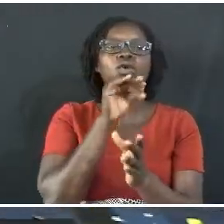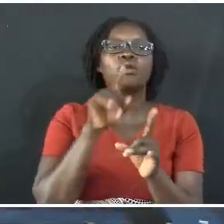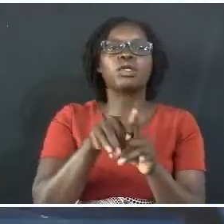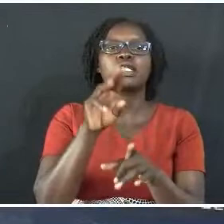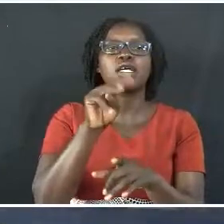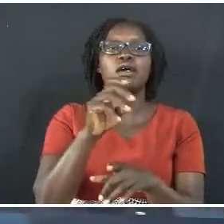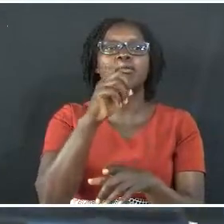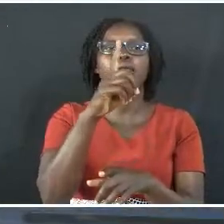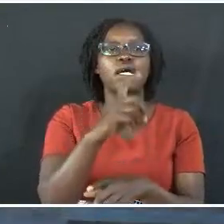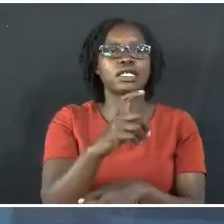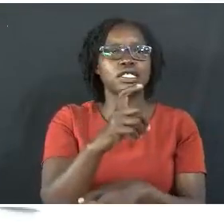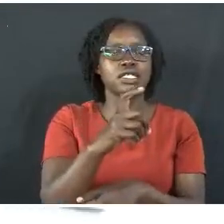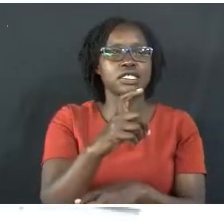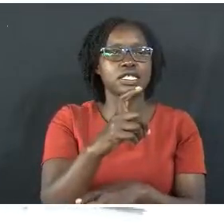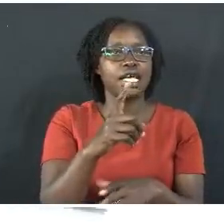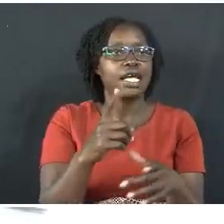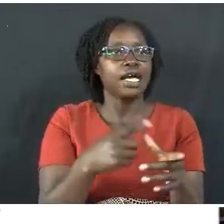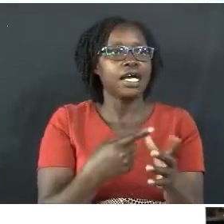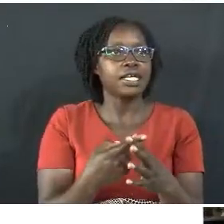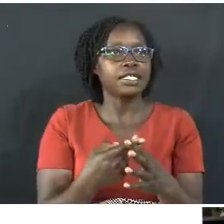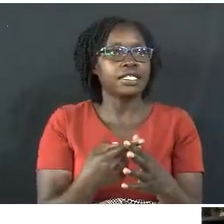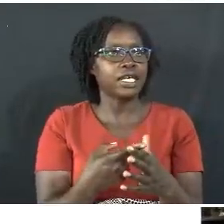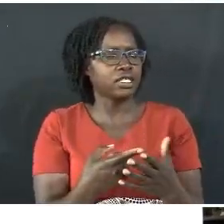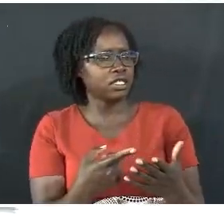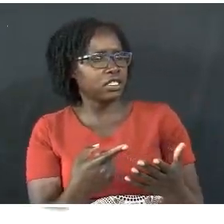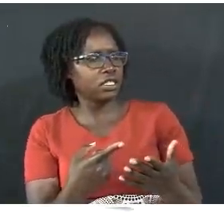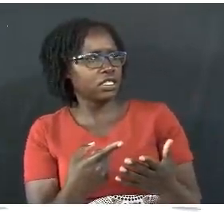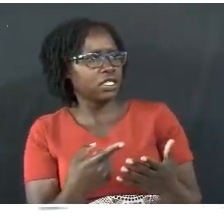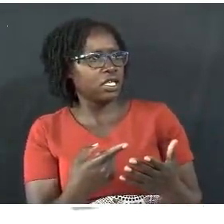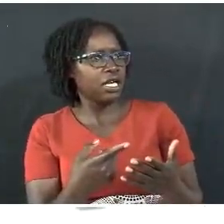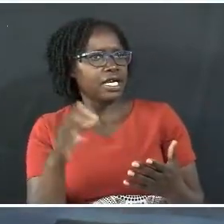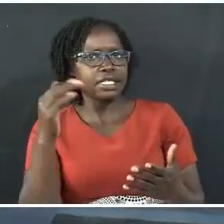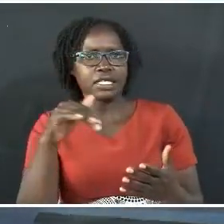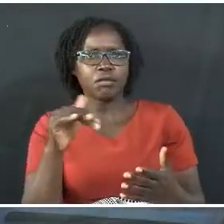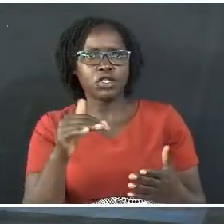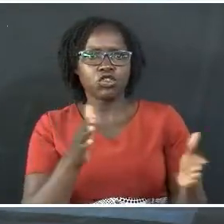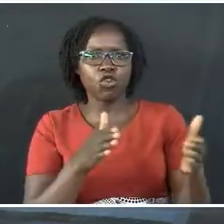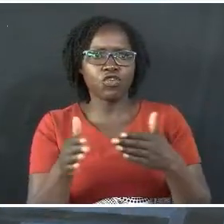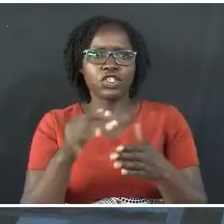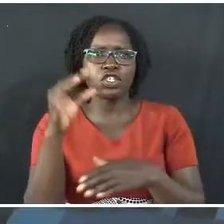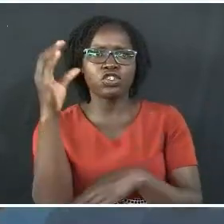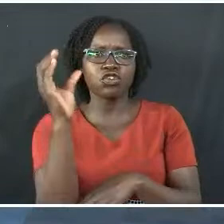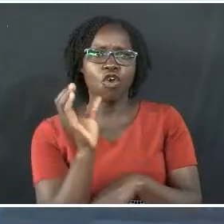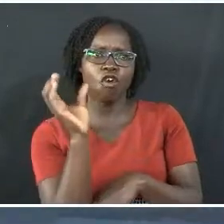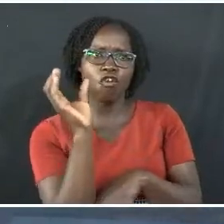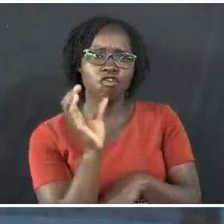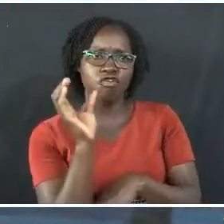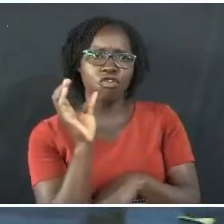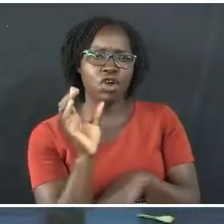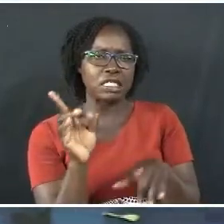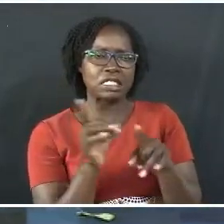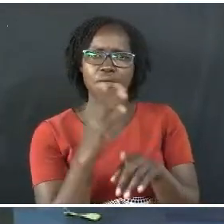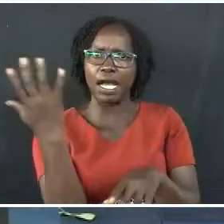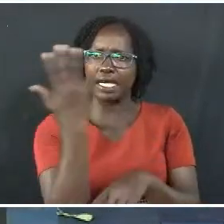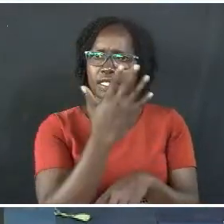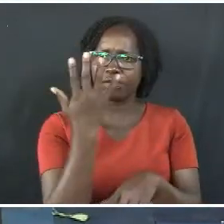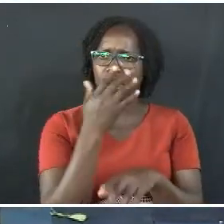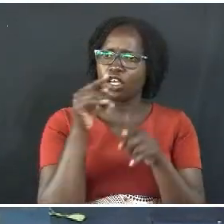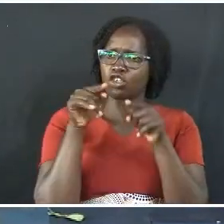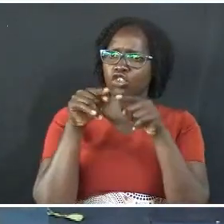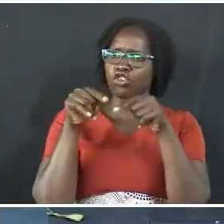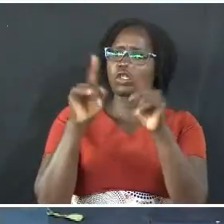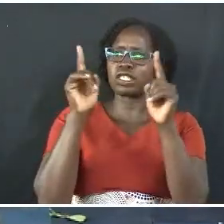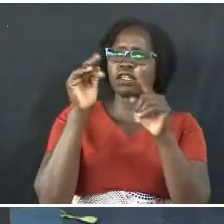Maxwell, then the reflection of the streets of gold that is like a mirror, you see